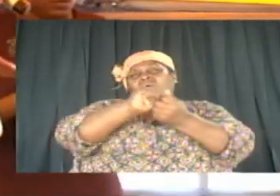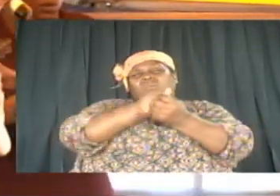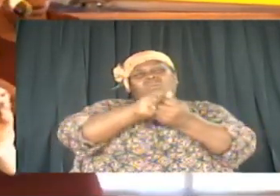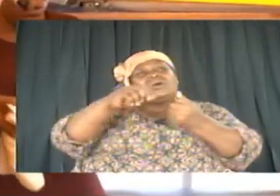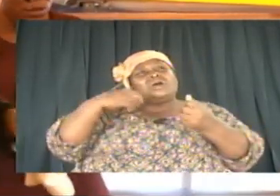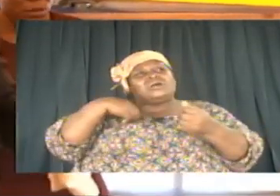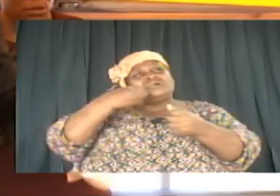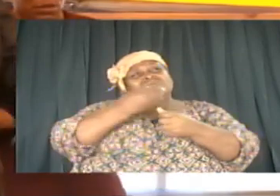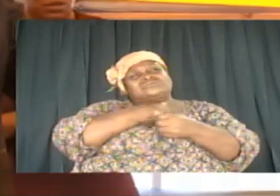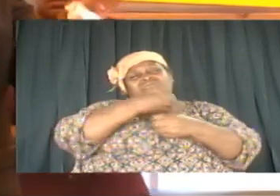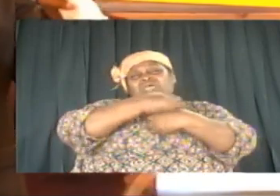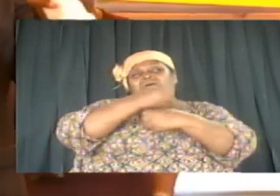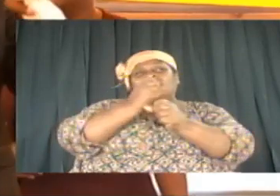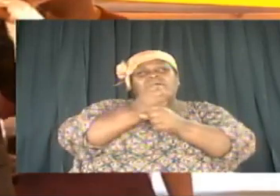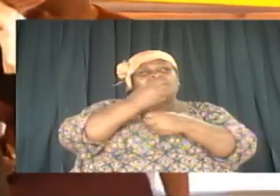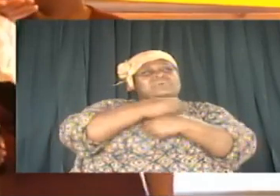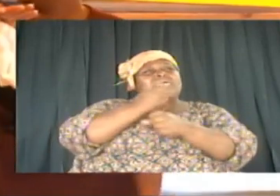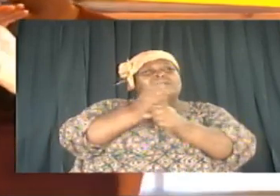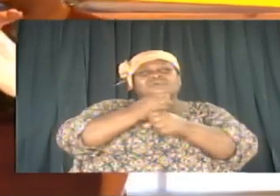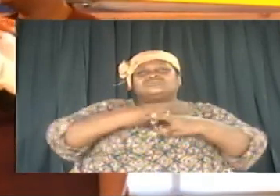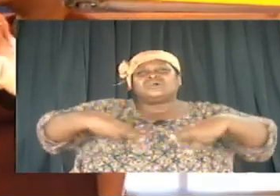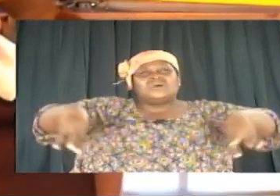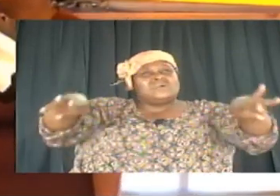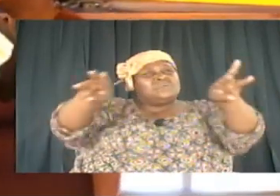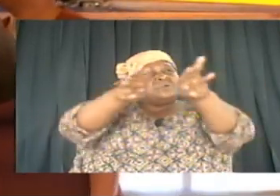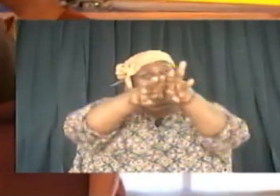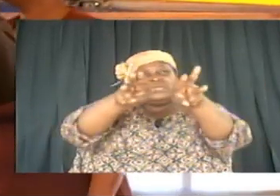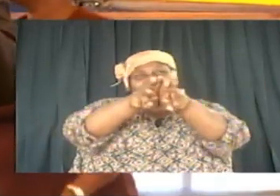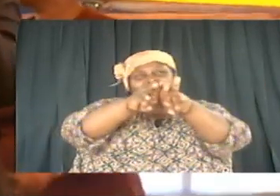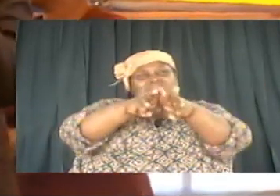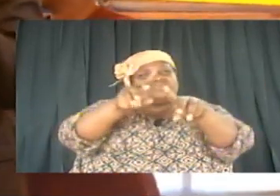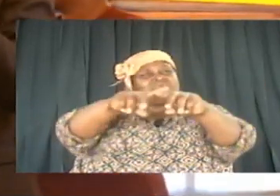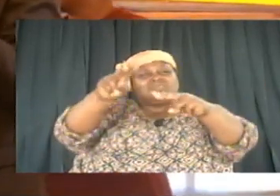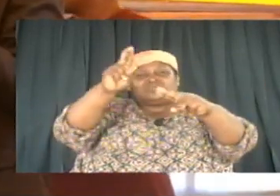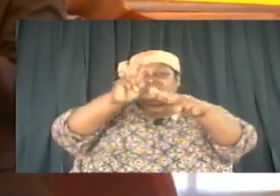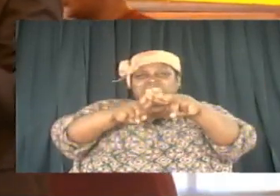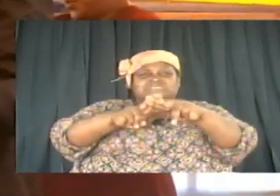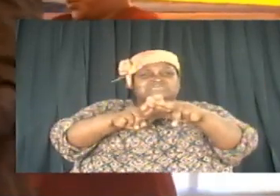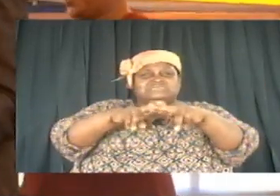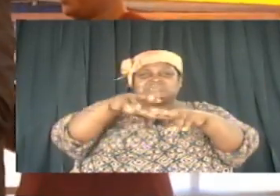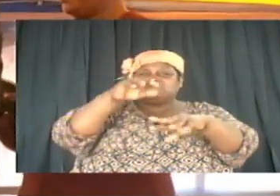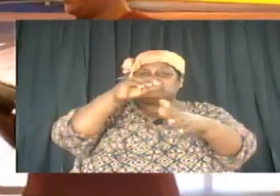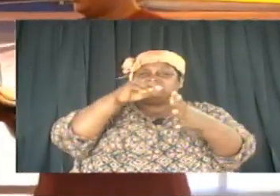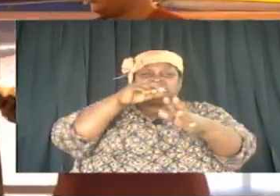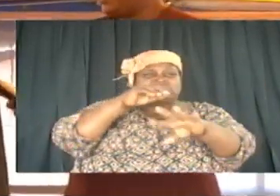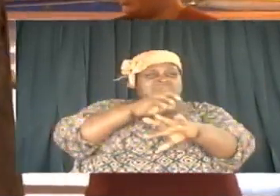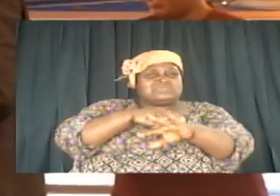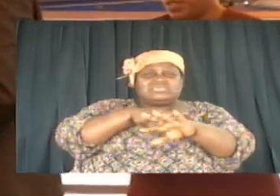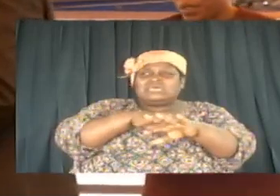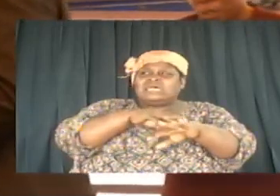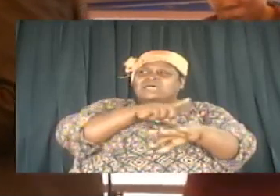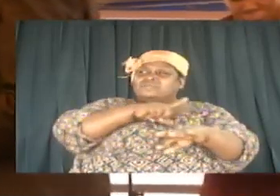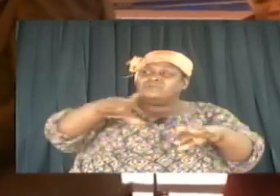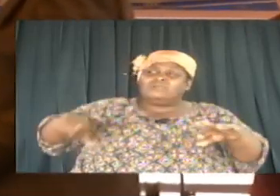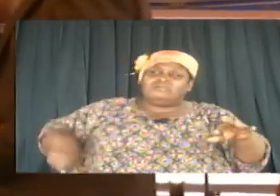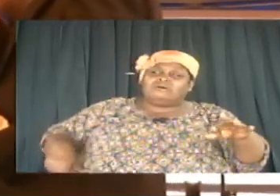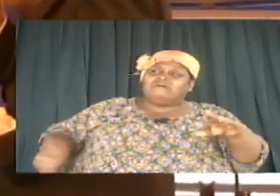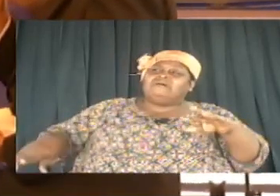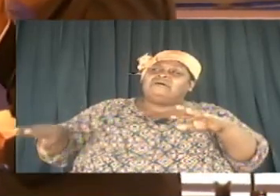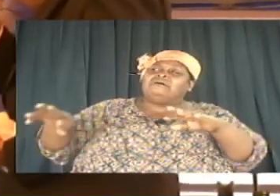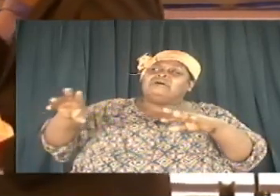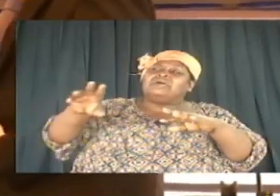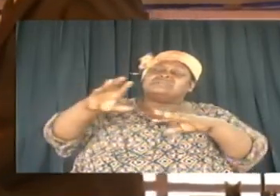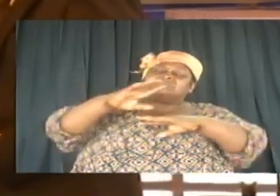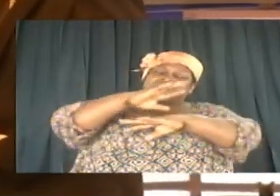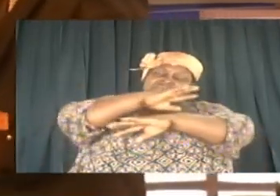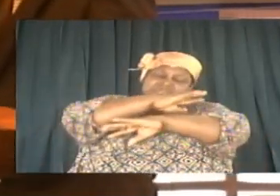to flow at the table today. And today will mark a new beginning. Hallelujah. For